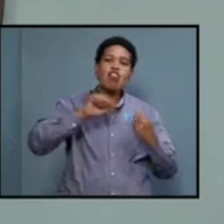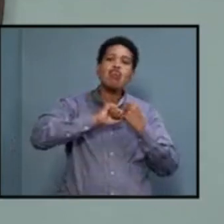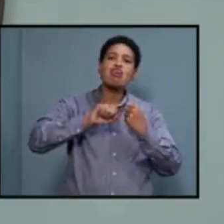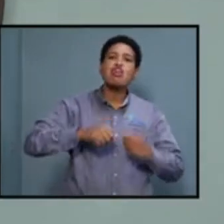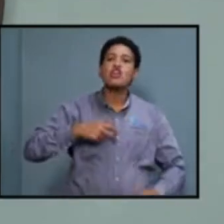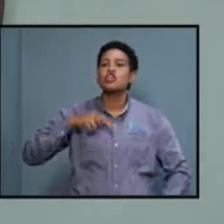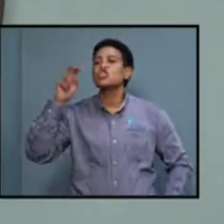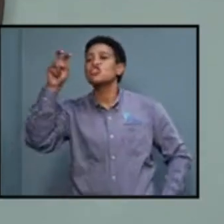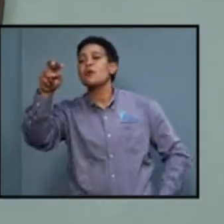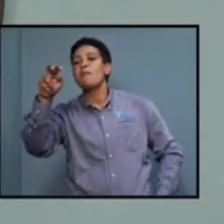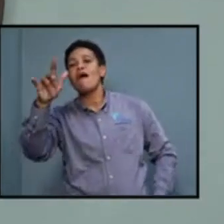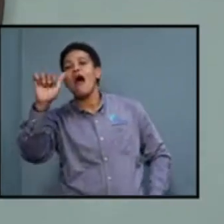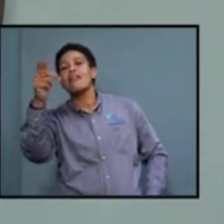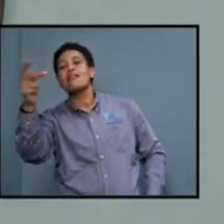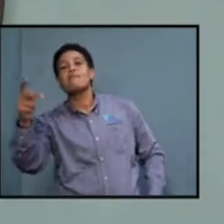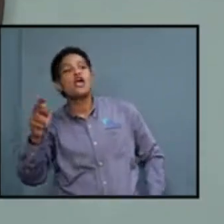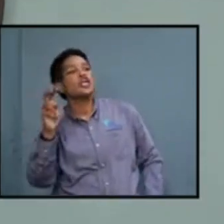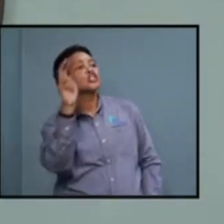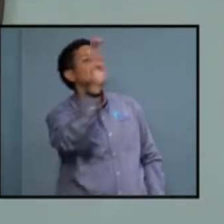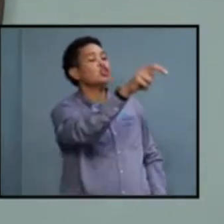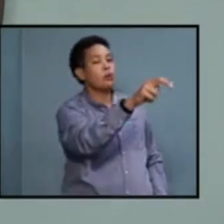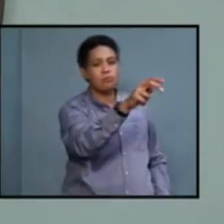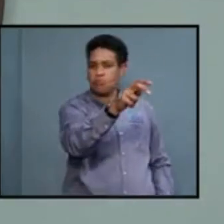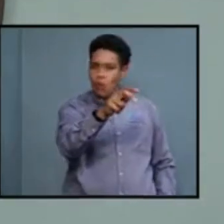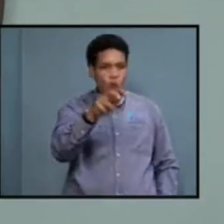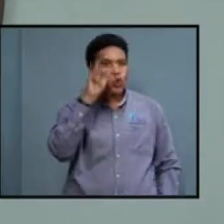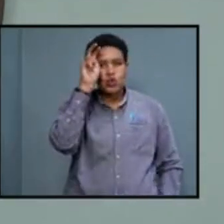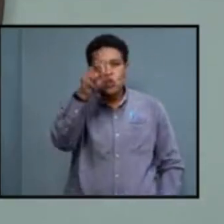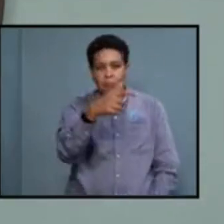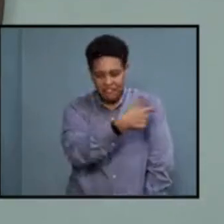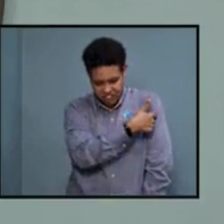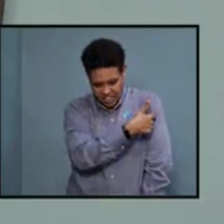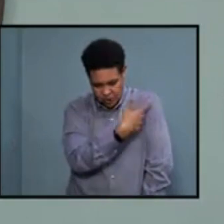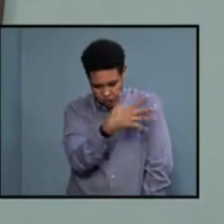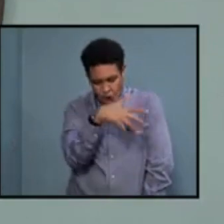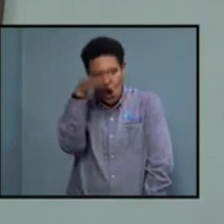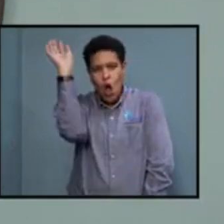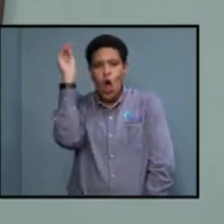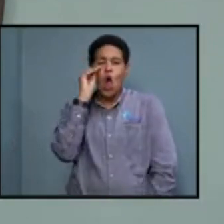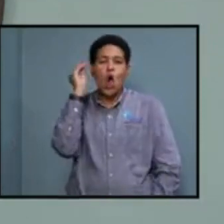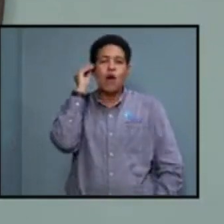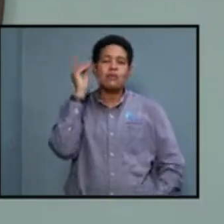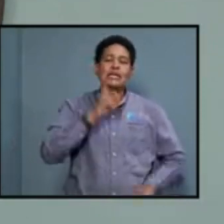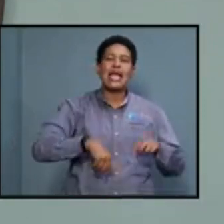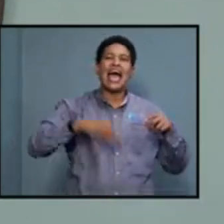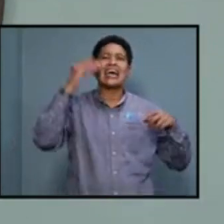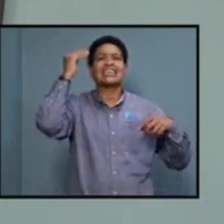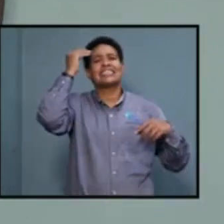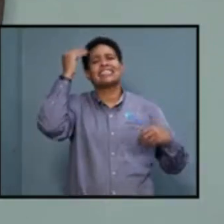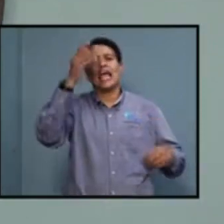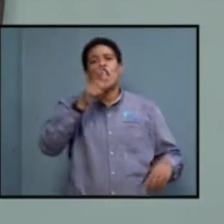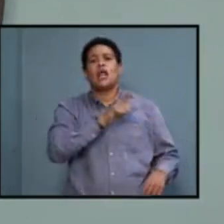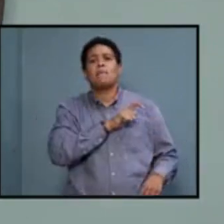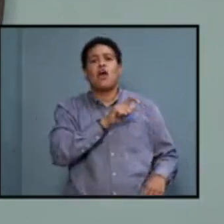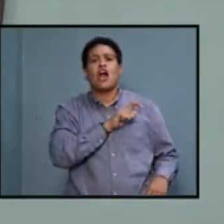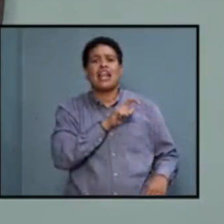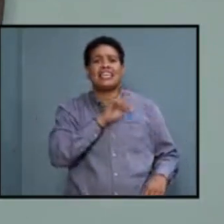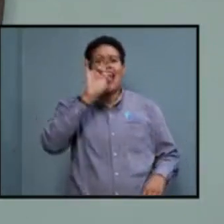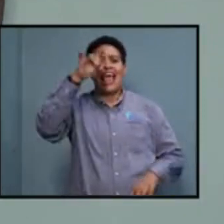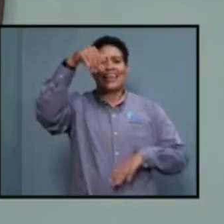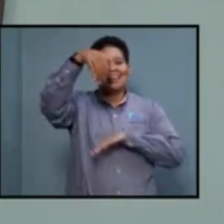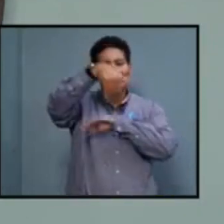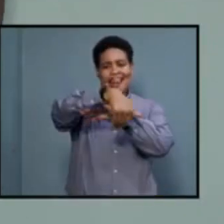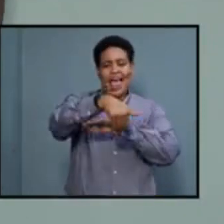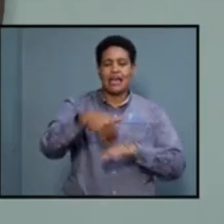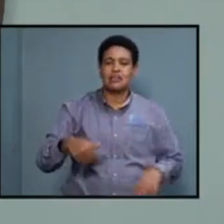to a site the police will know where the sites are obviously and you can't tell the officer at 8 pm